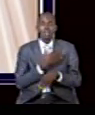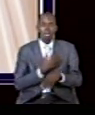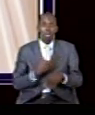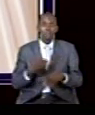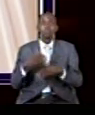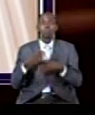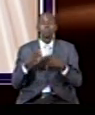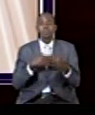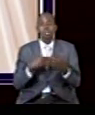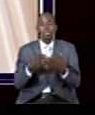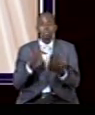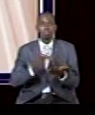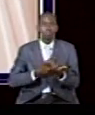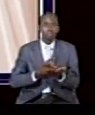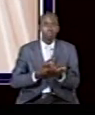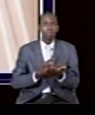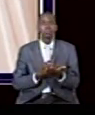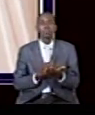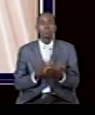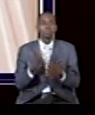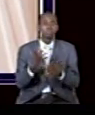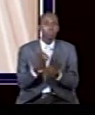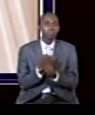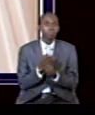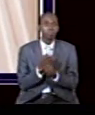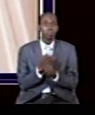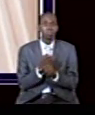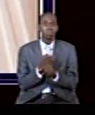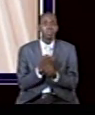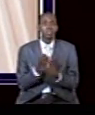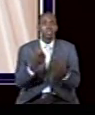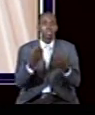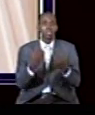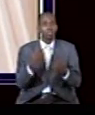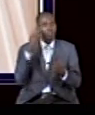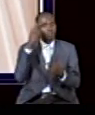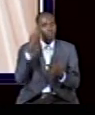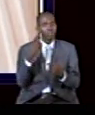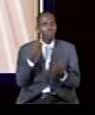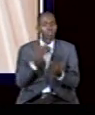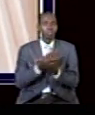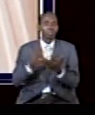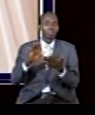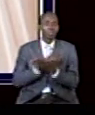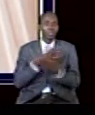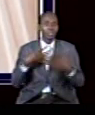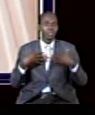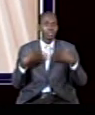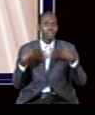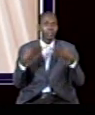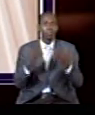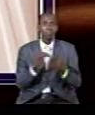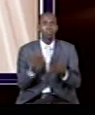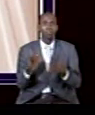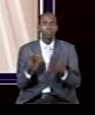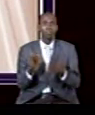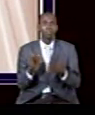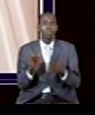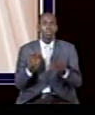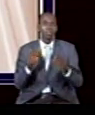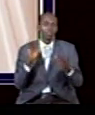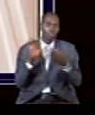medications, I didn't take any, hoping for the divine healing and deliverance. I came to the